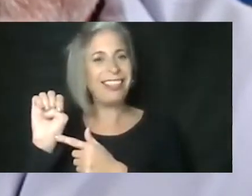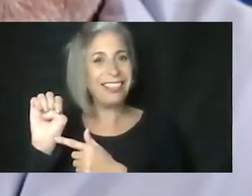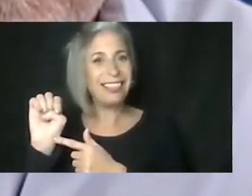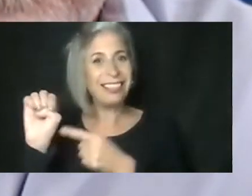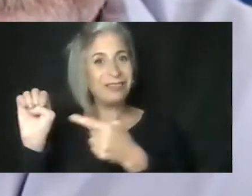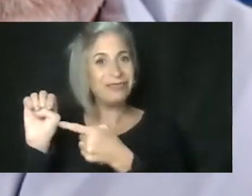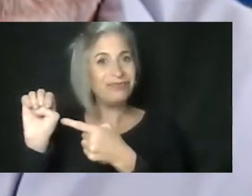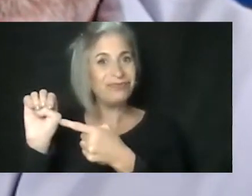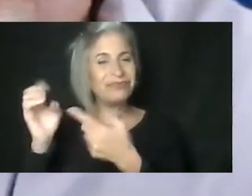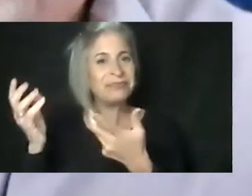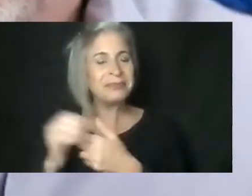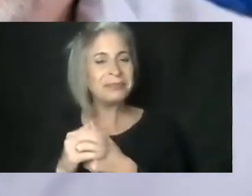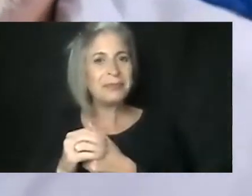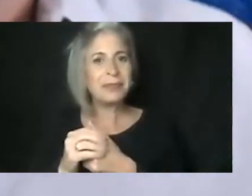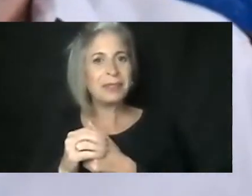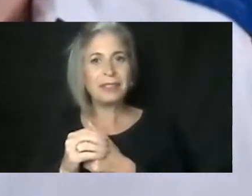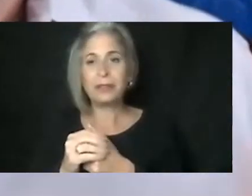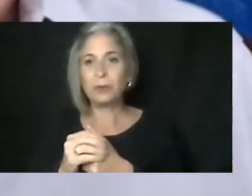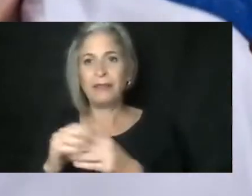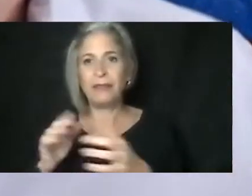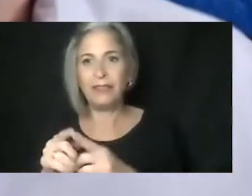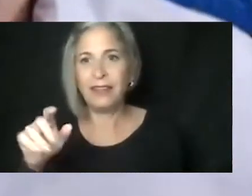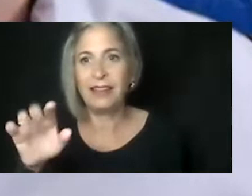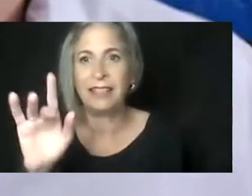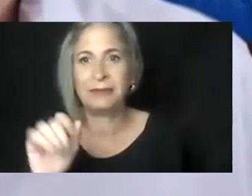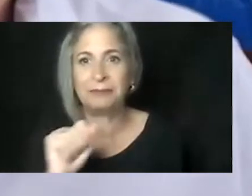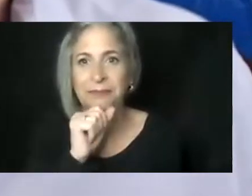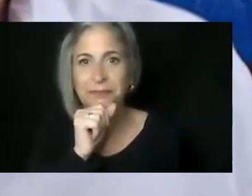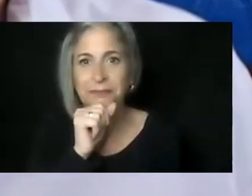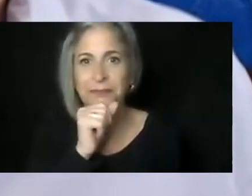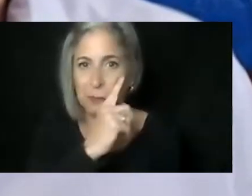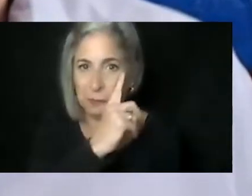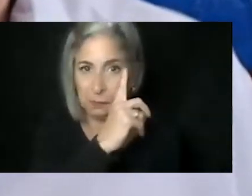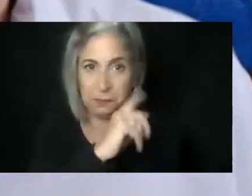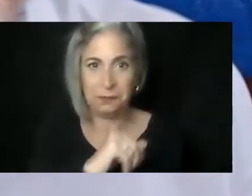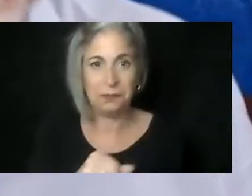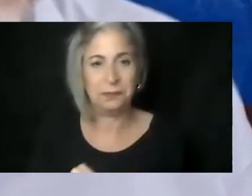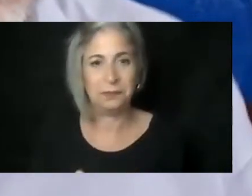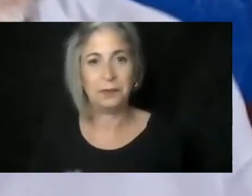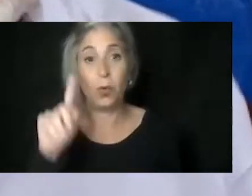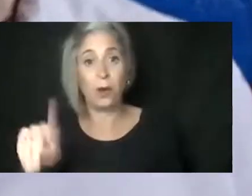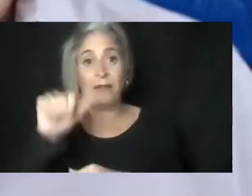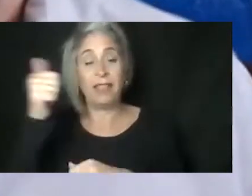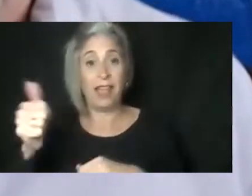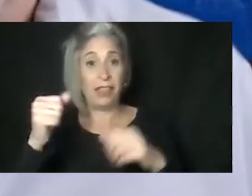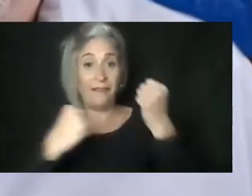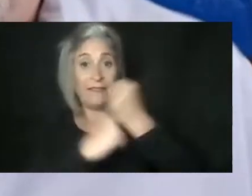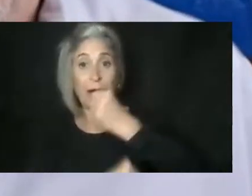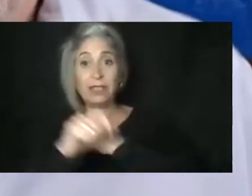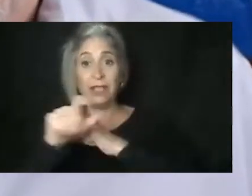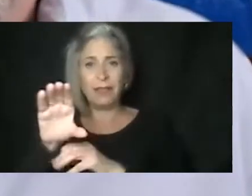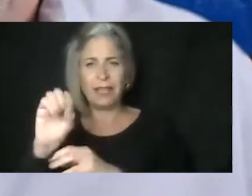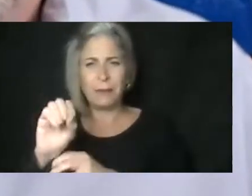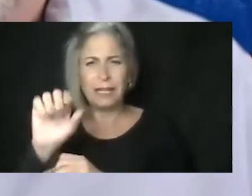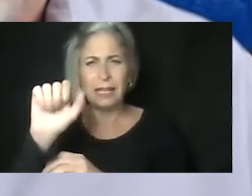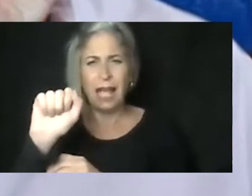I mean, we've got Alvar here too, if she wants to pipe in at some point, who is one of the founders of the company. So, I mean, I